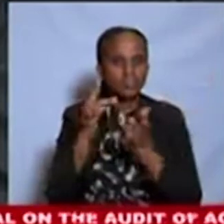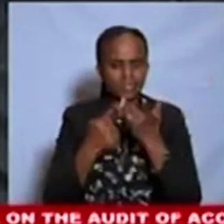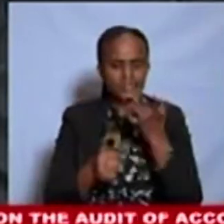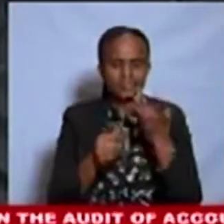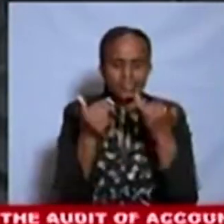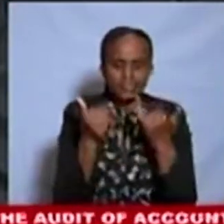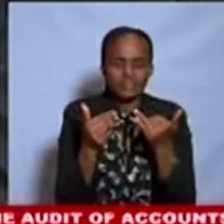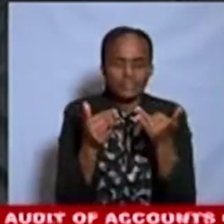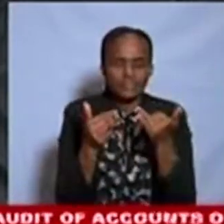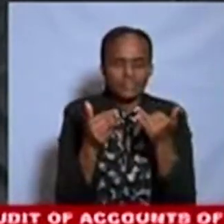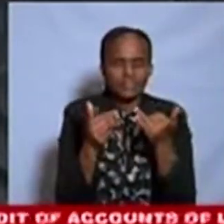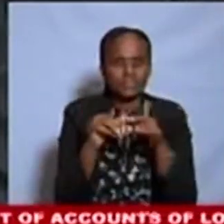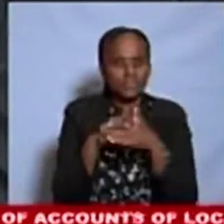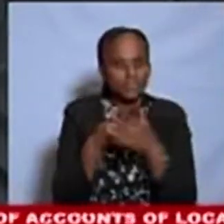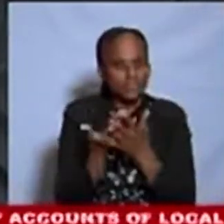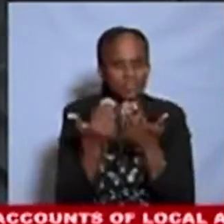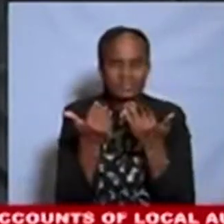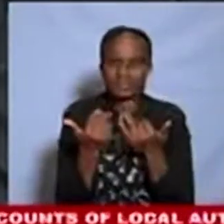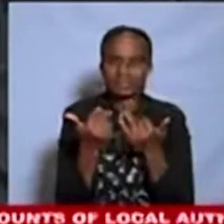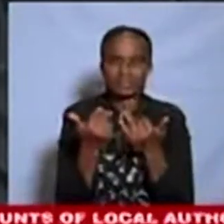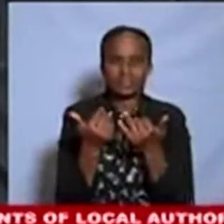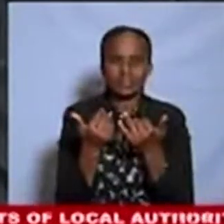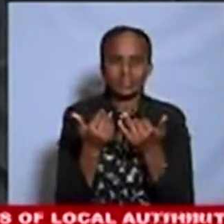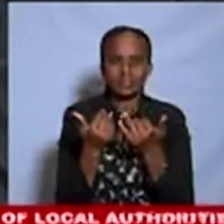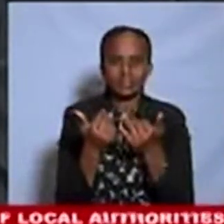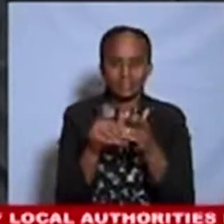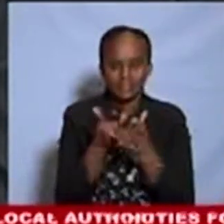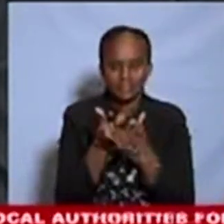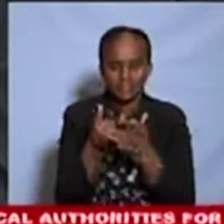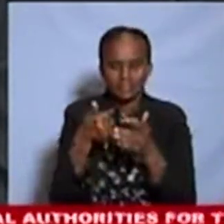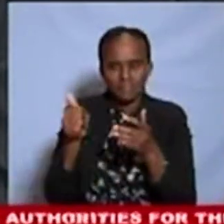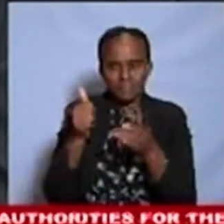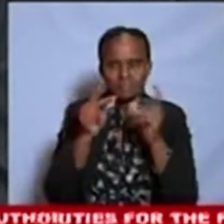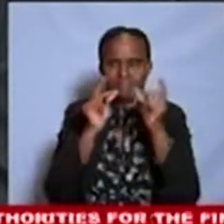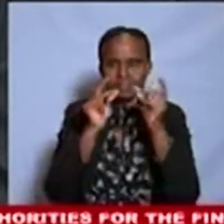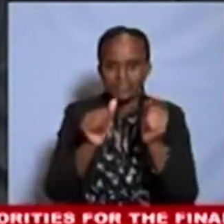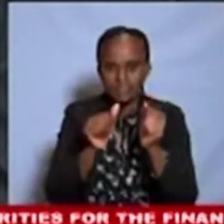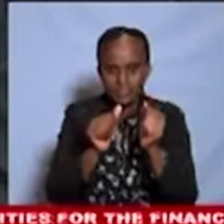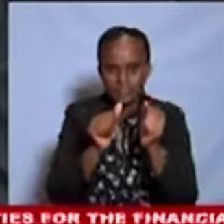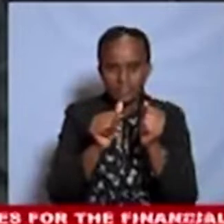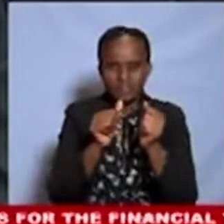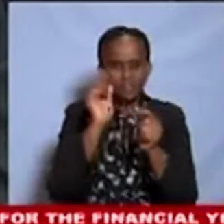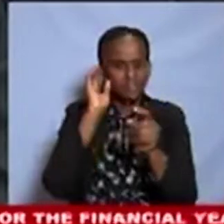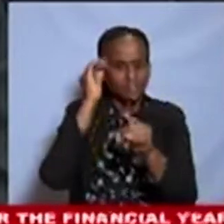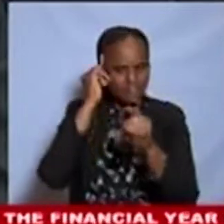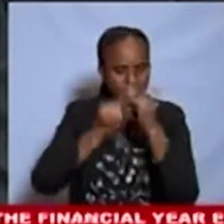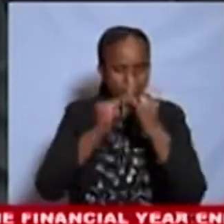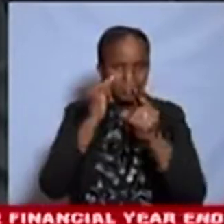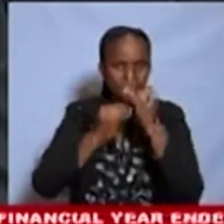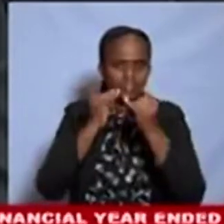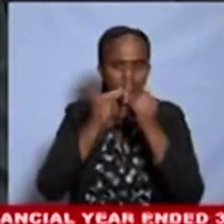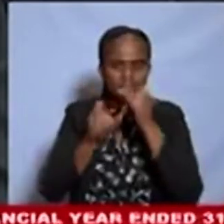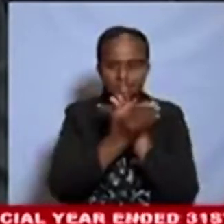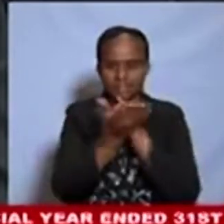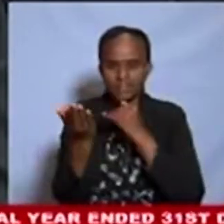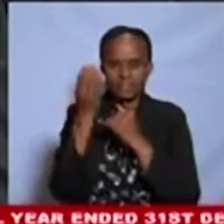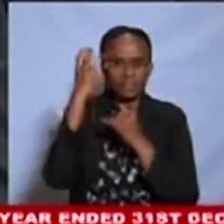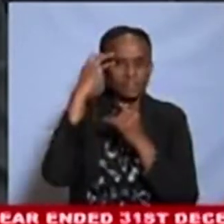type, how did you reach to the conclusion of